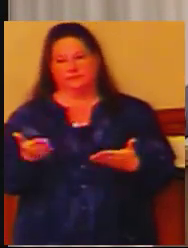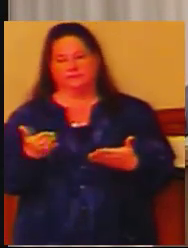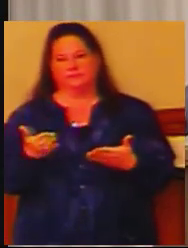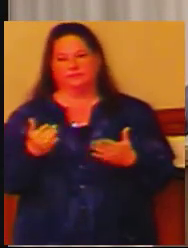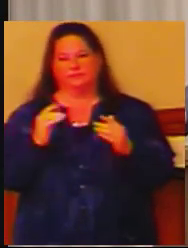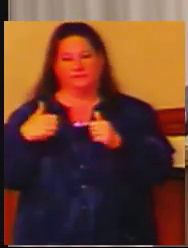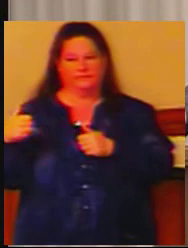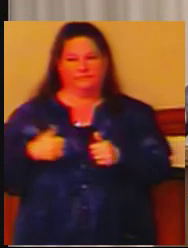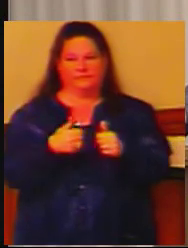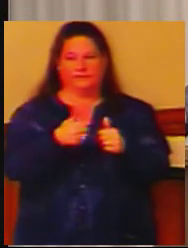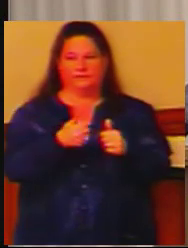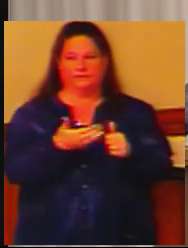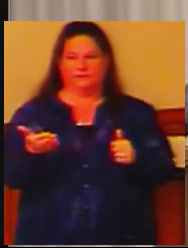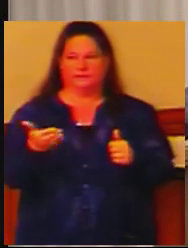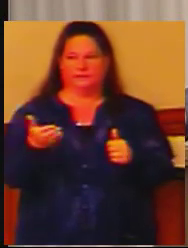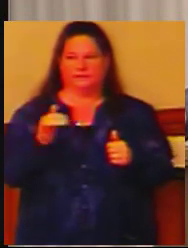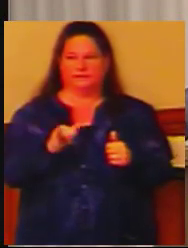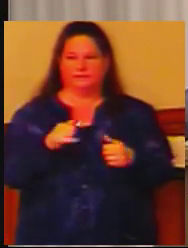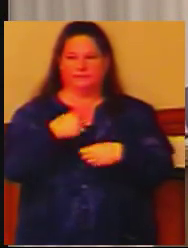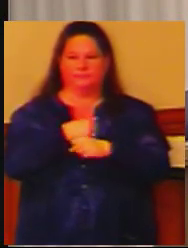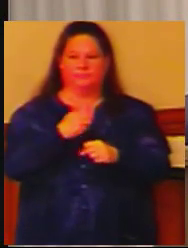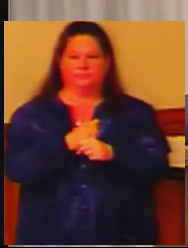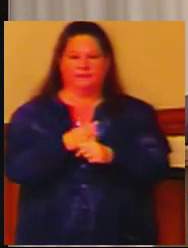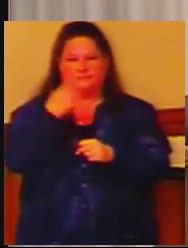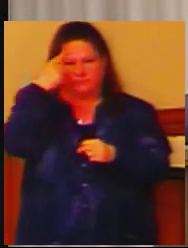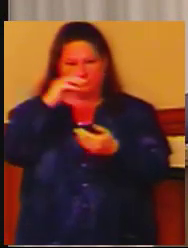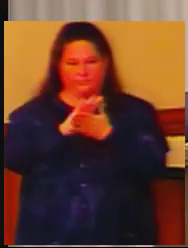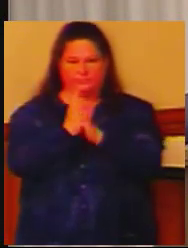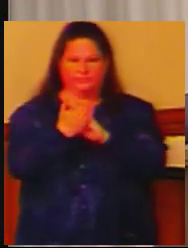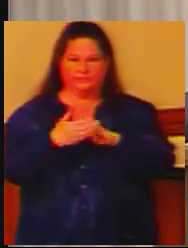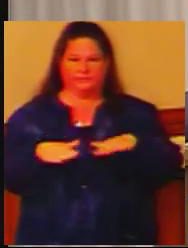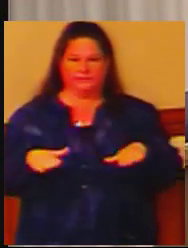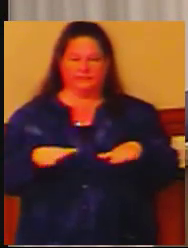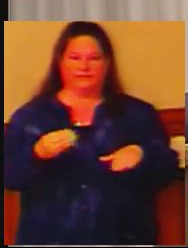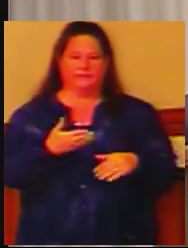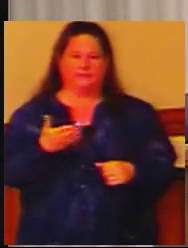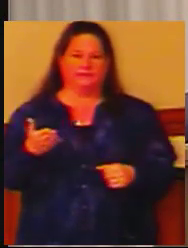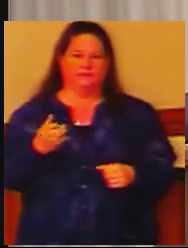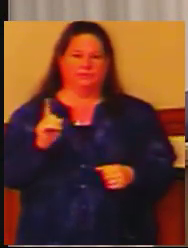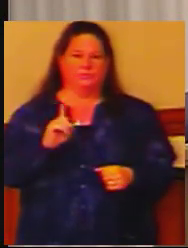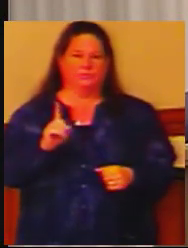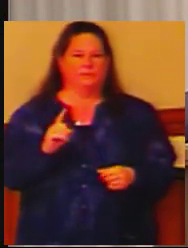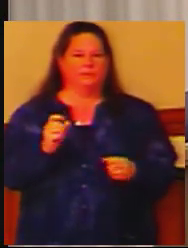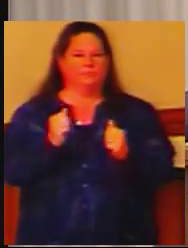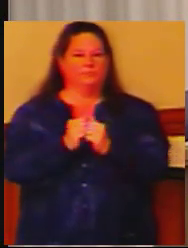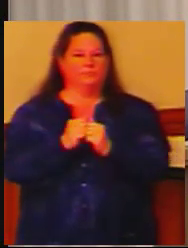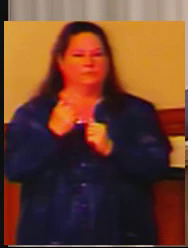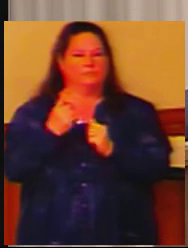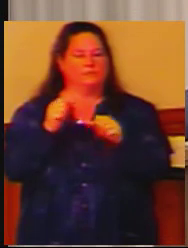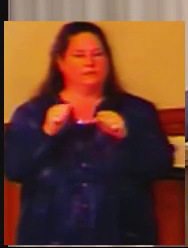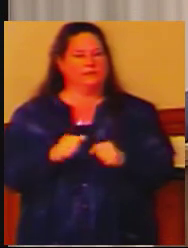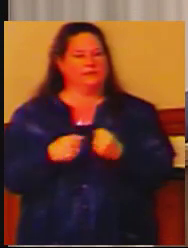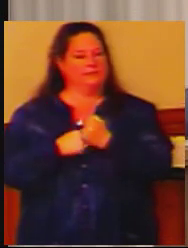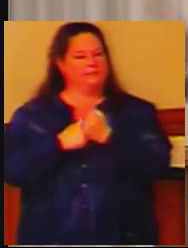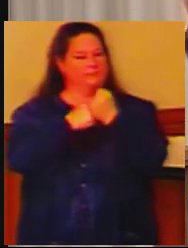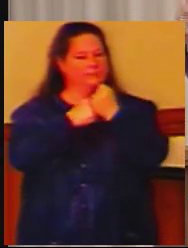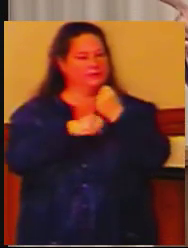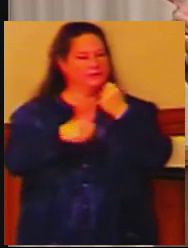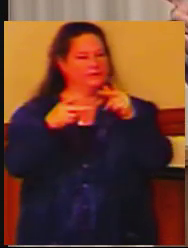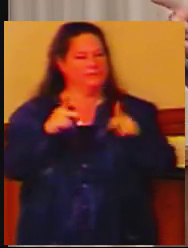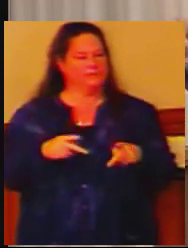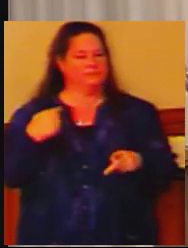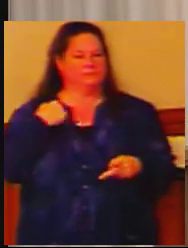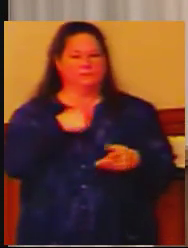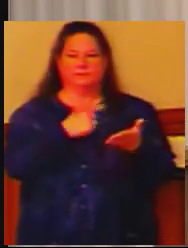follow after the things which make for peace, and the things wherewith one may edify another. That's what we talked